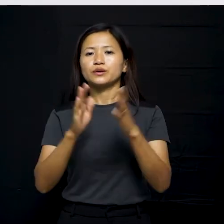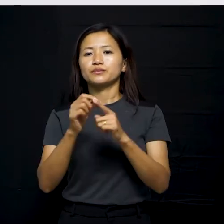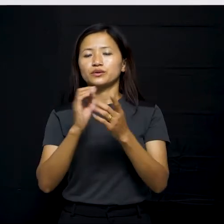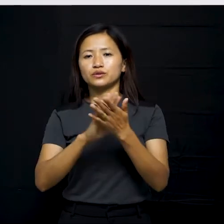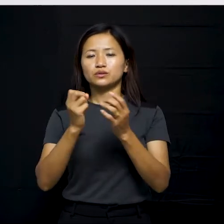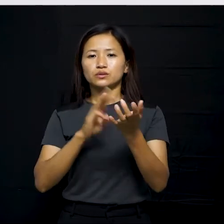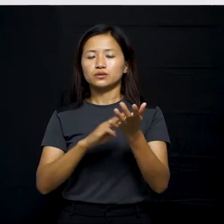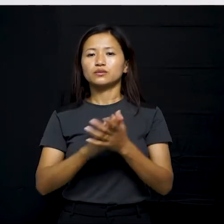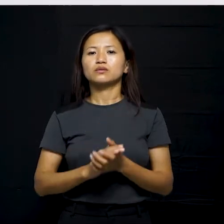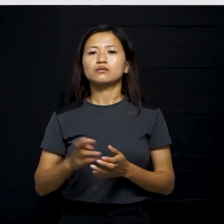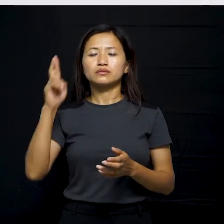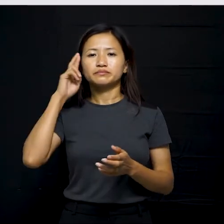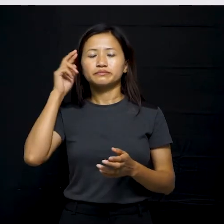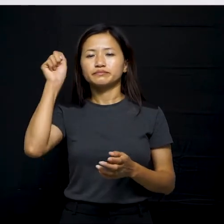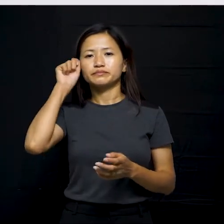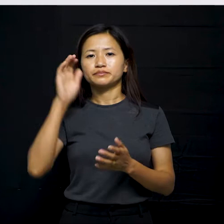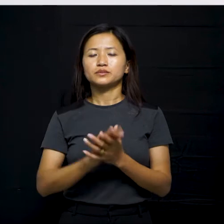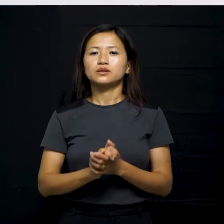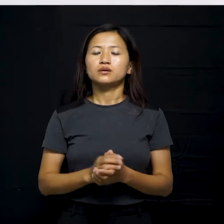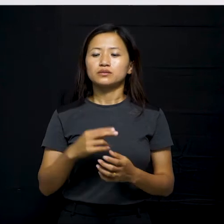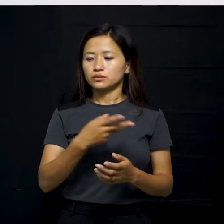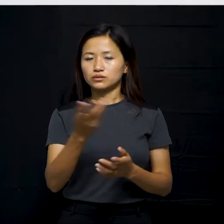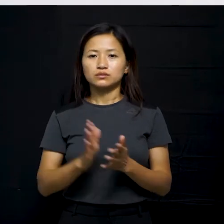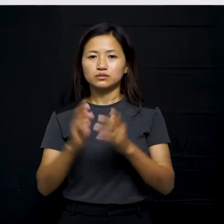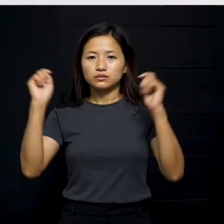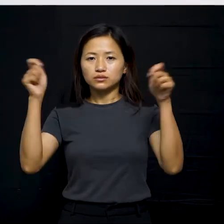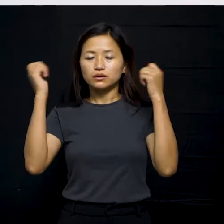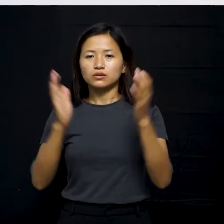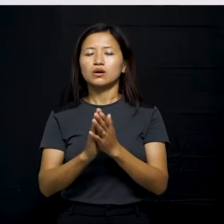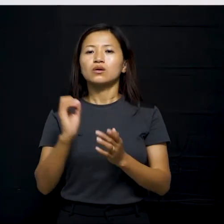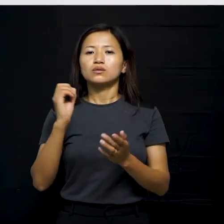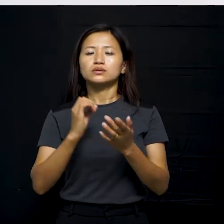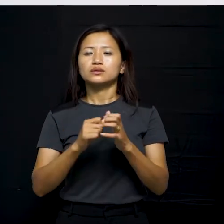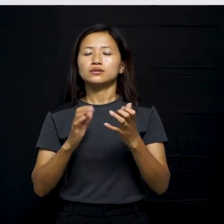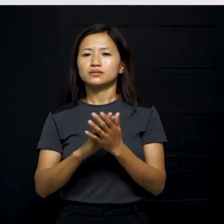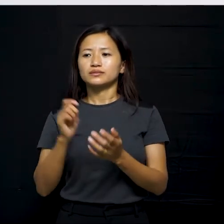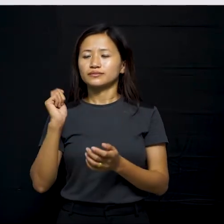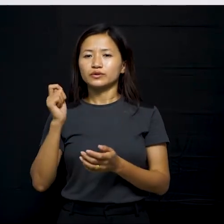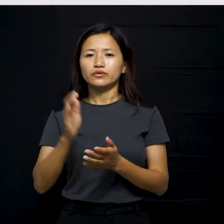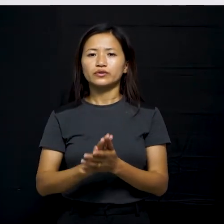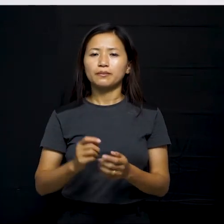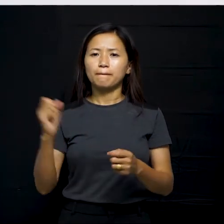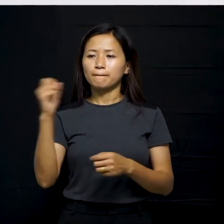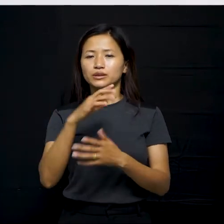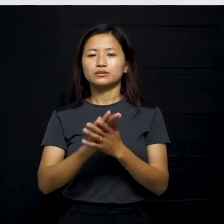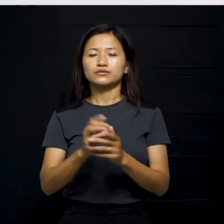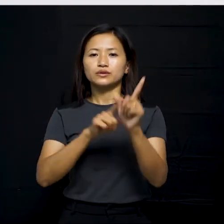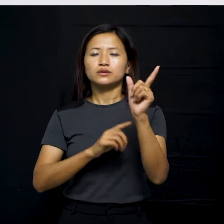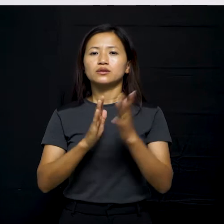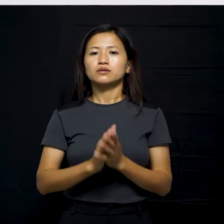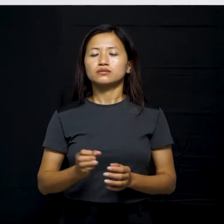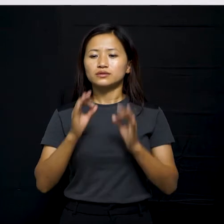it's a festival of Rengma, they used to celebrate on different occasions, on different month of the year. However, on